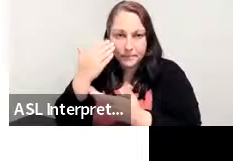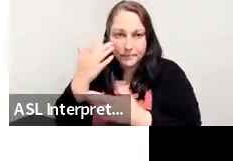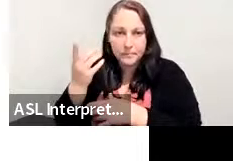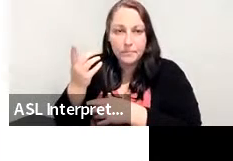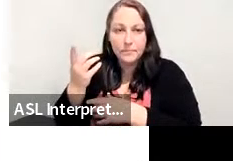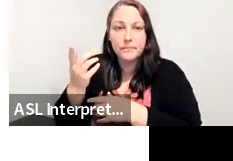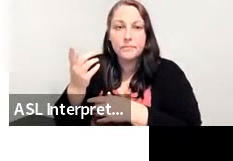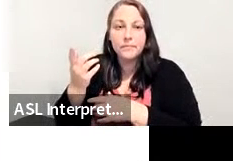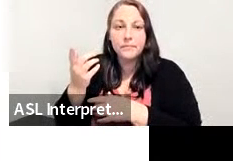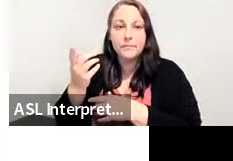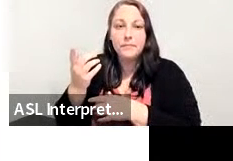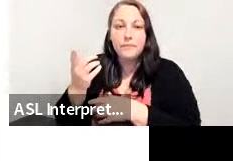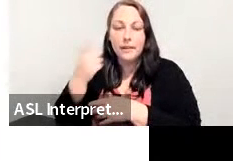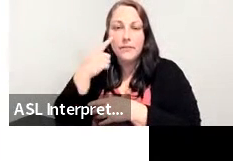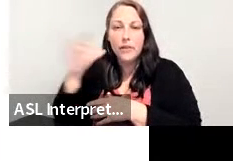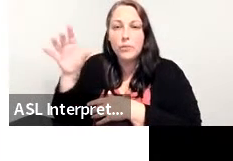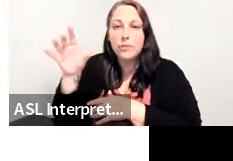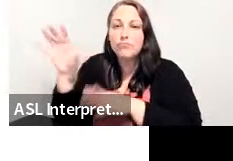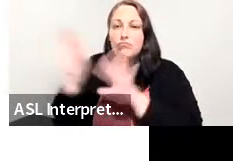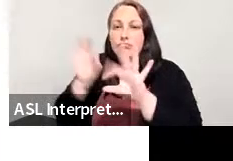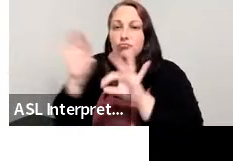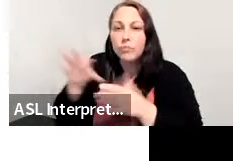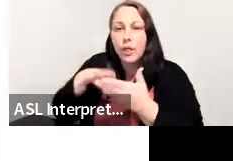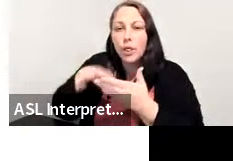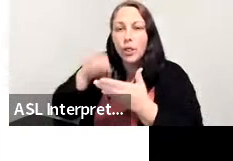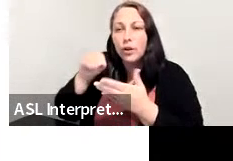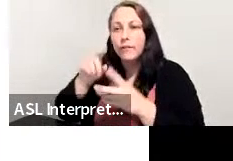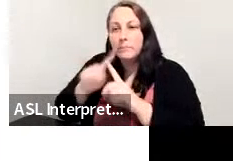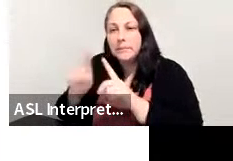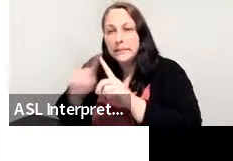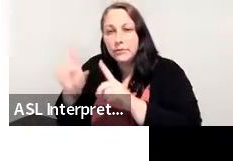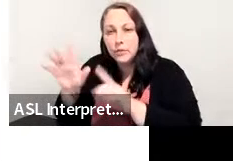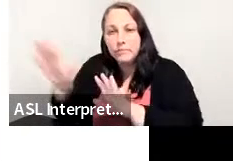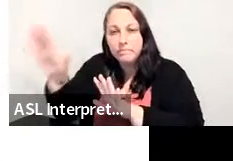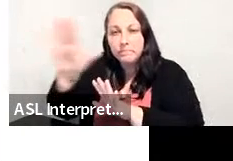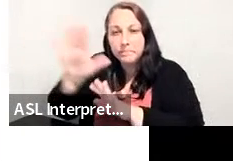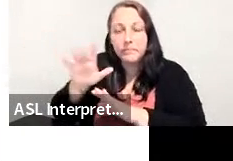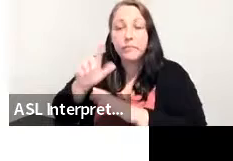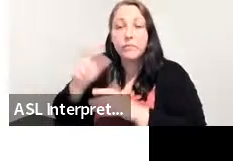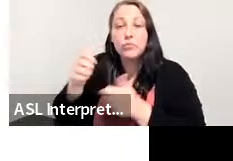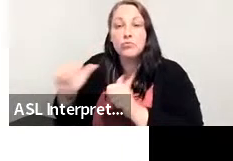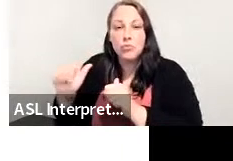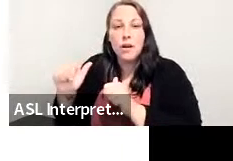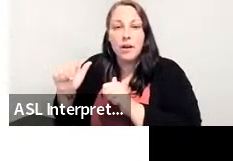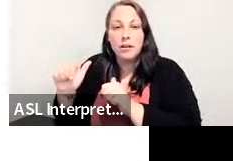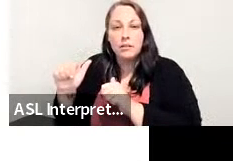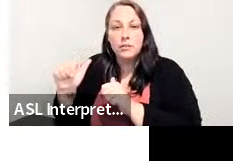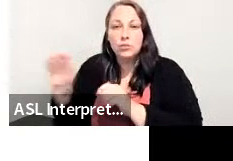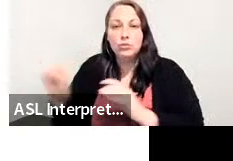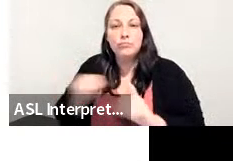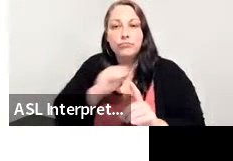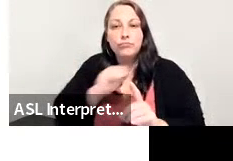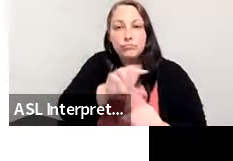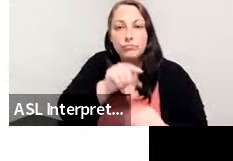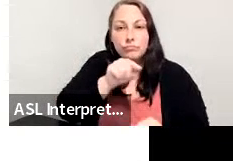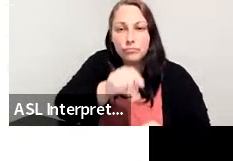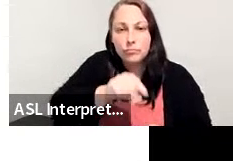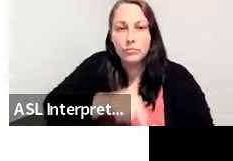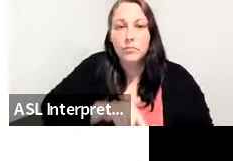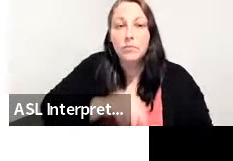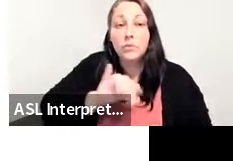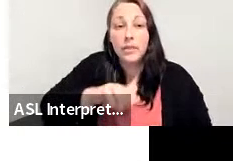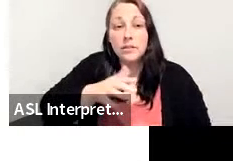think, from each of these, but just, knowing that it is a really kind of generally size